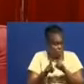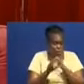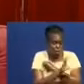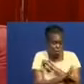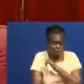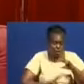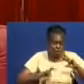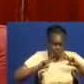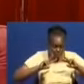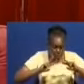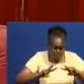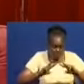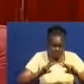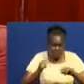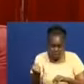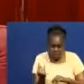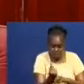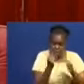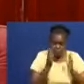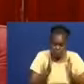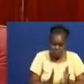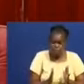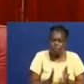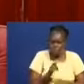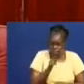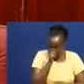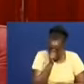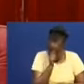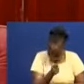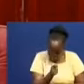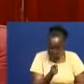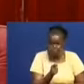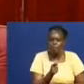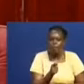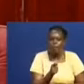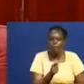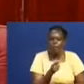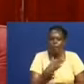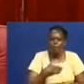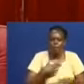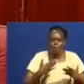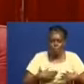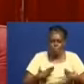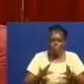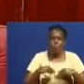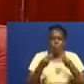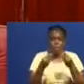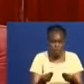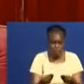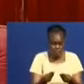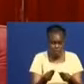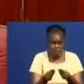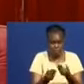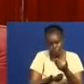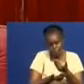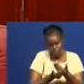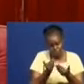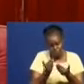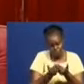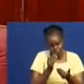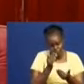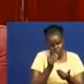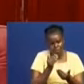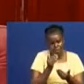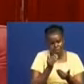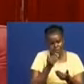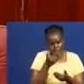peacefully. Make sure everybody is a person of dignity. Let's treat our people kindly. A country